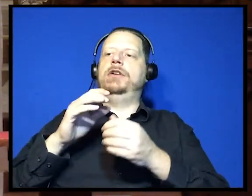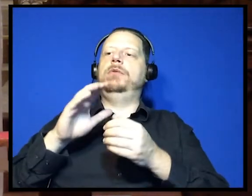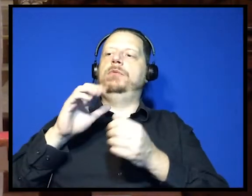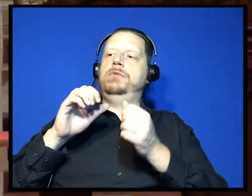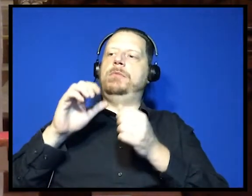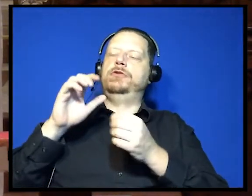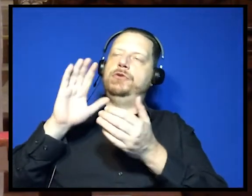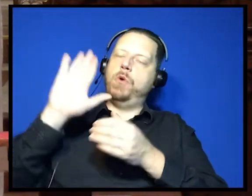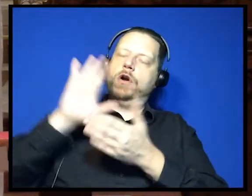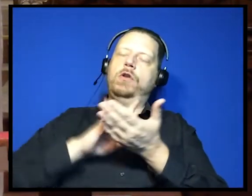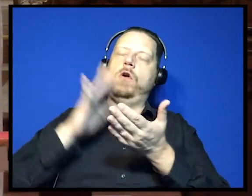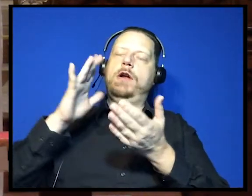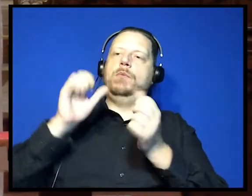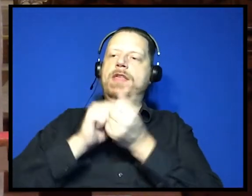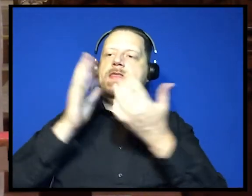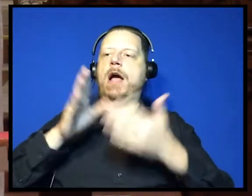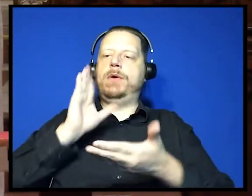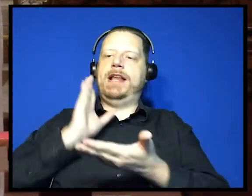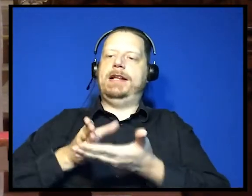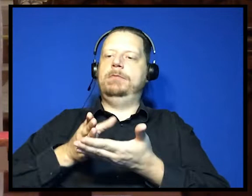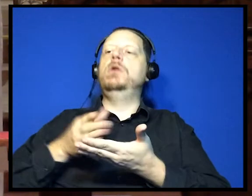acclaim.